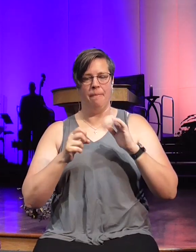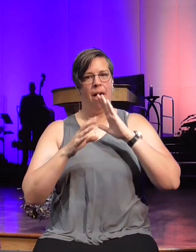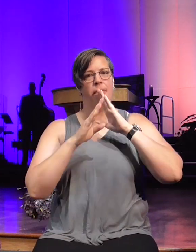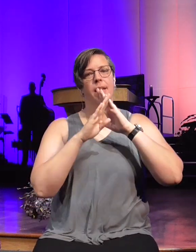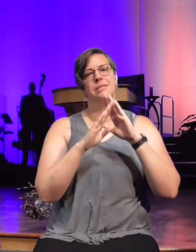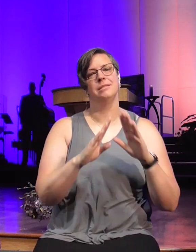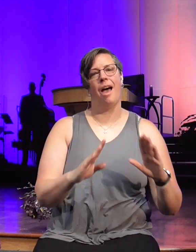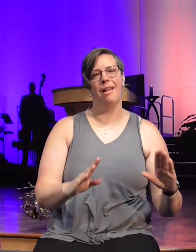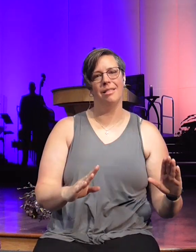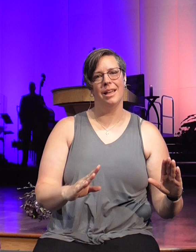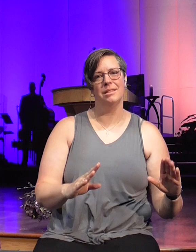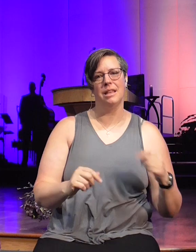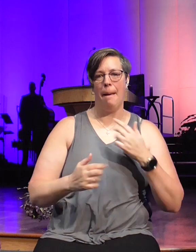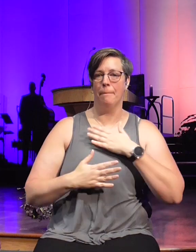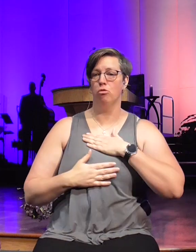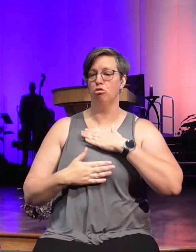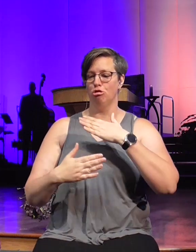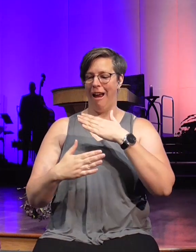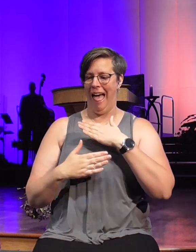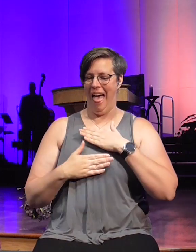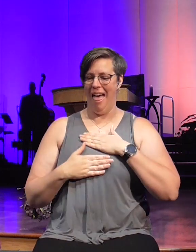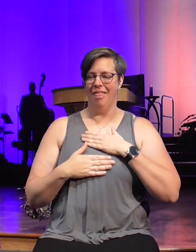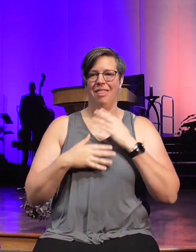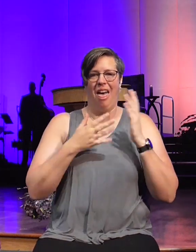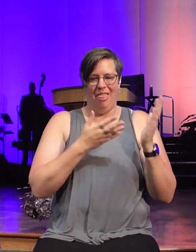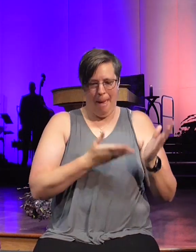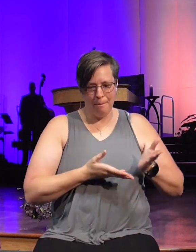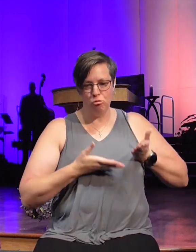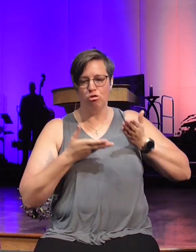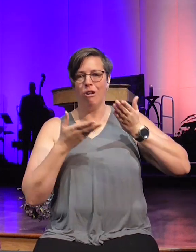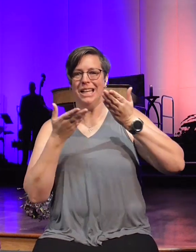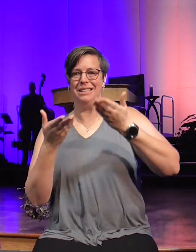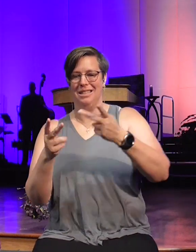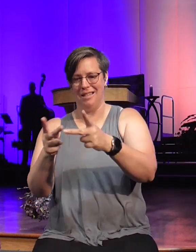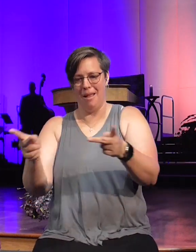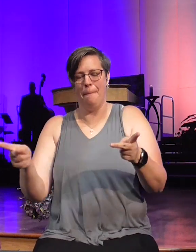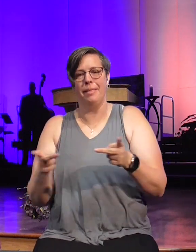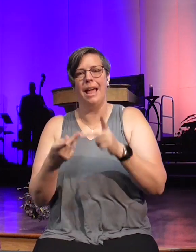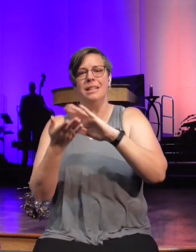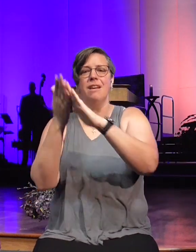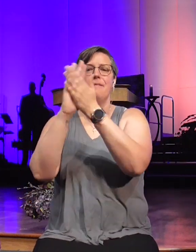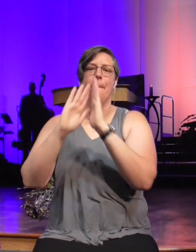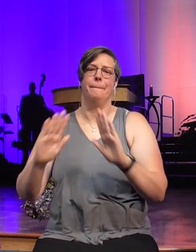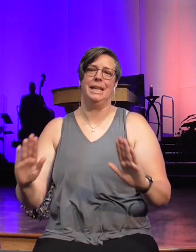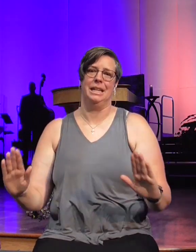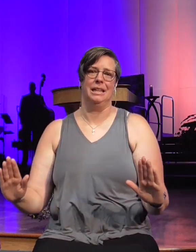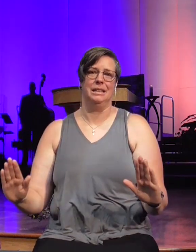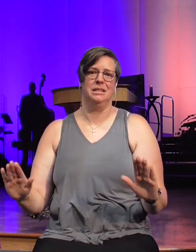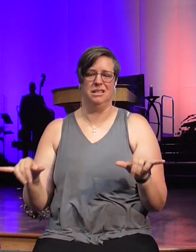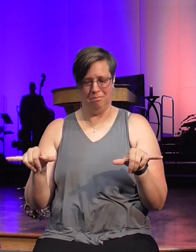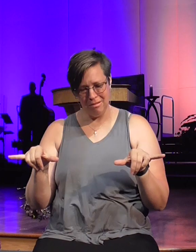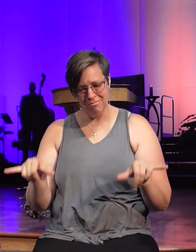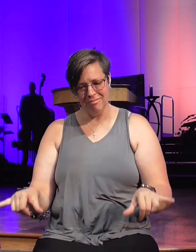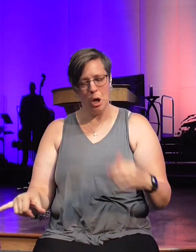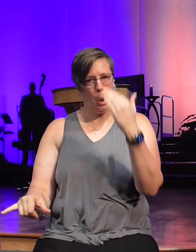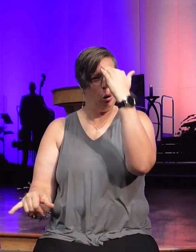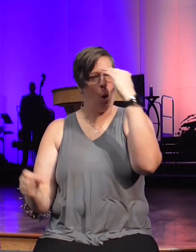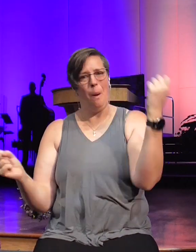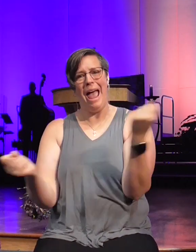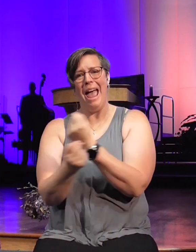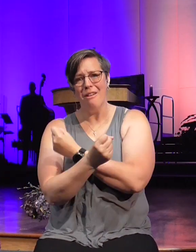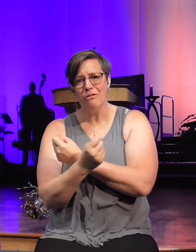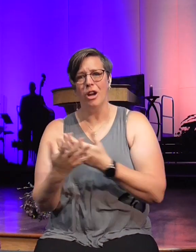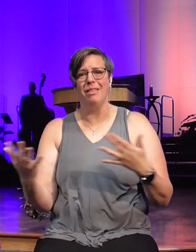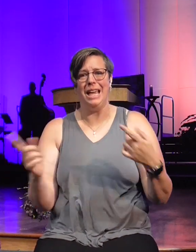silence and breath brings us to the place of peace. Peace, be still, and know that everything that I am is of